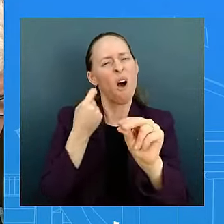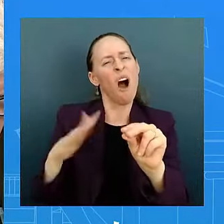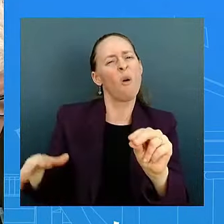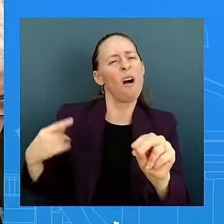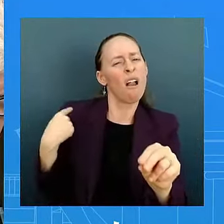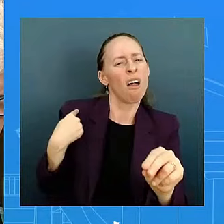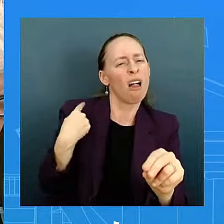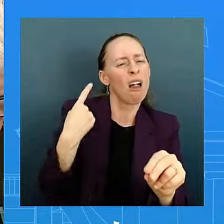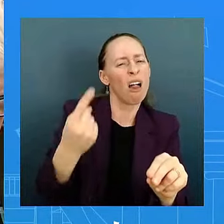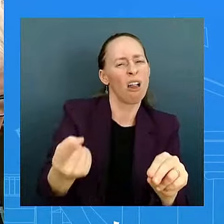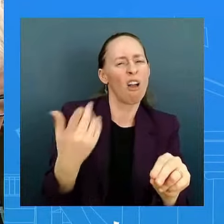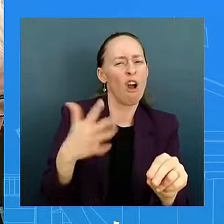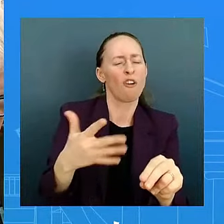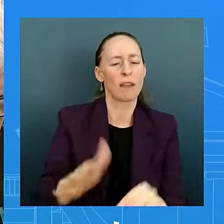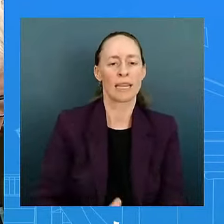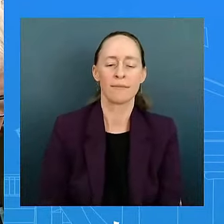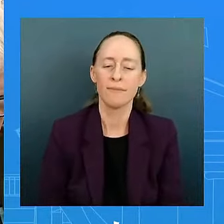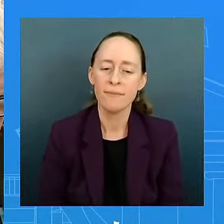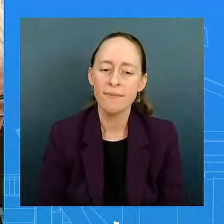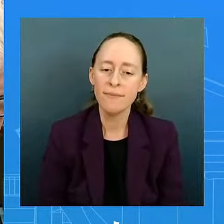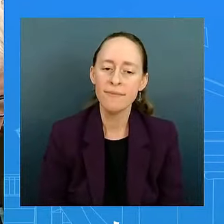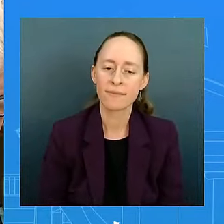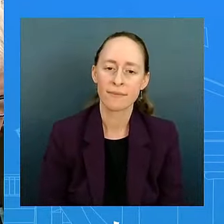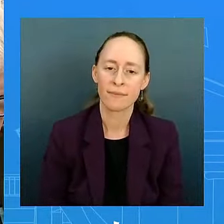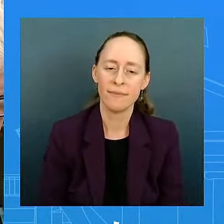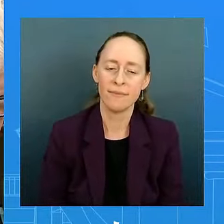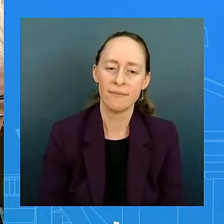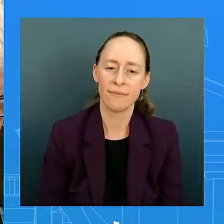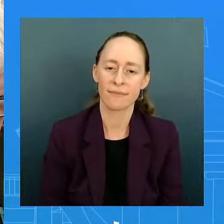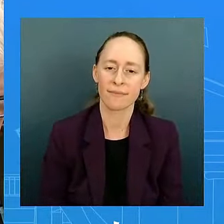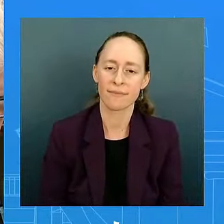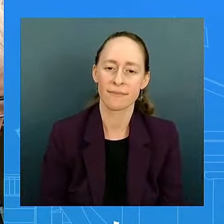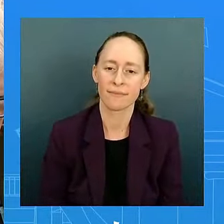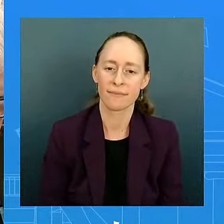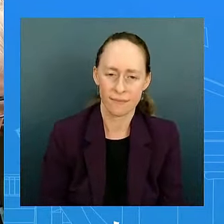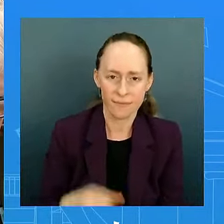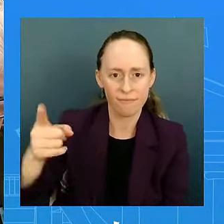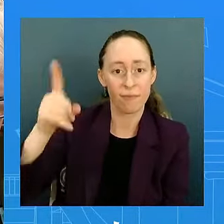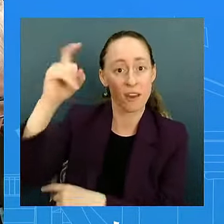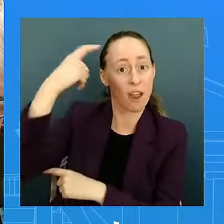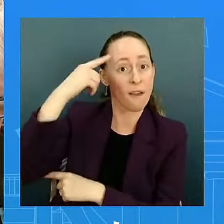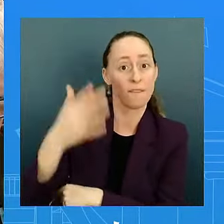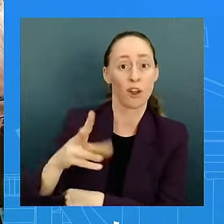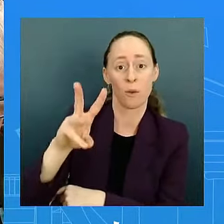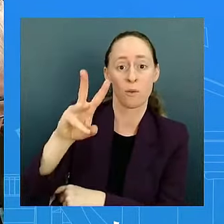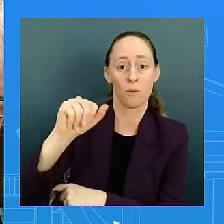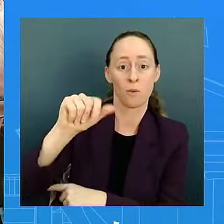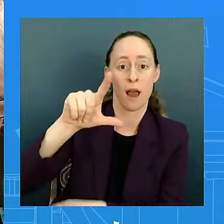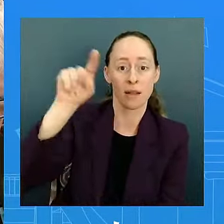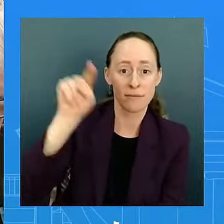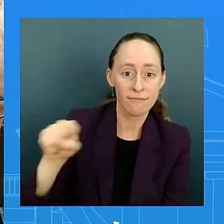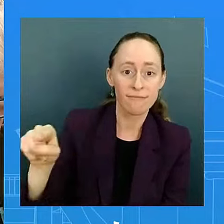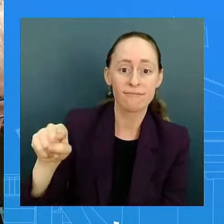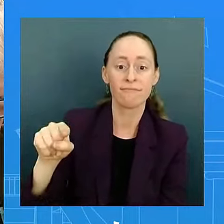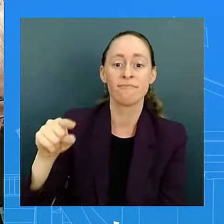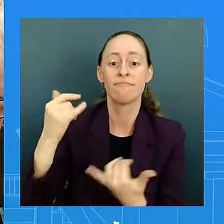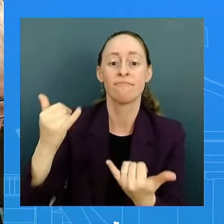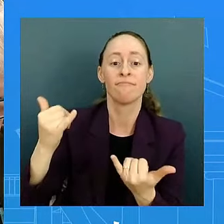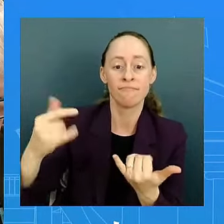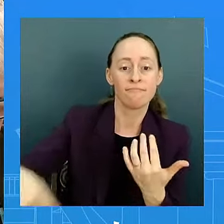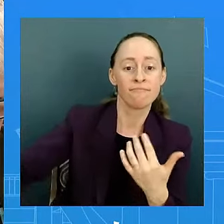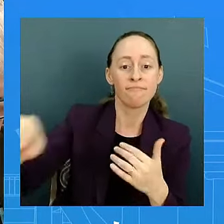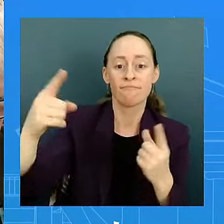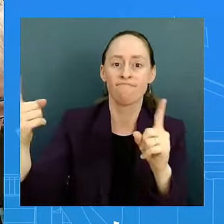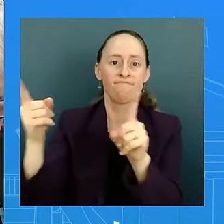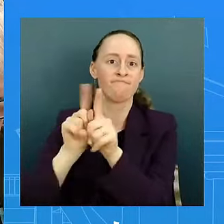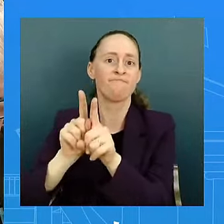Waltz, the Democratic Party once again is rallying around Vice President Harris just today on the selection of her running mate. It